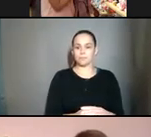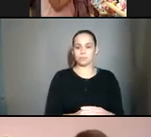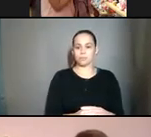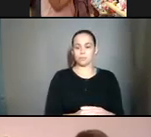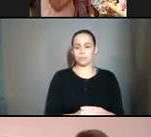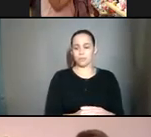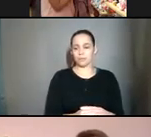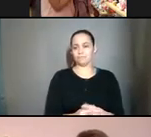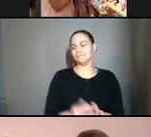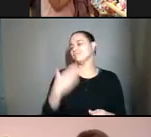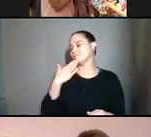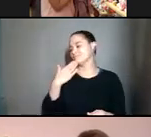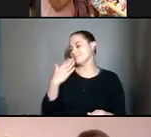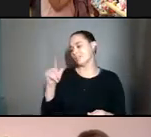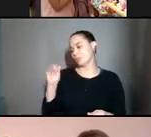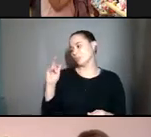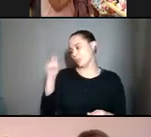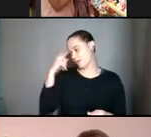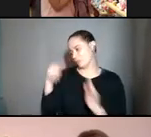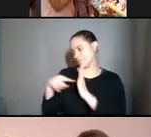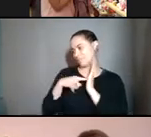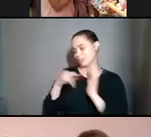Thank you, Laura, for demonstrating that.